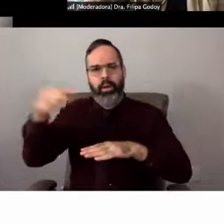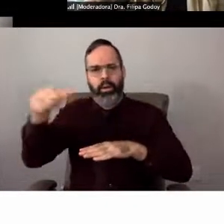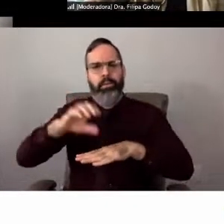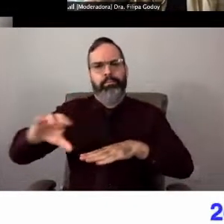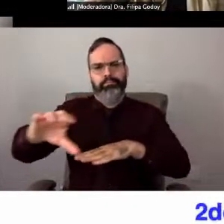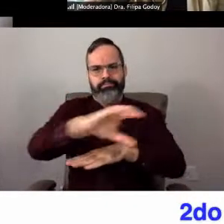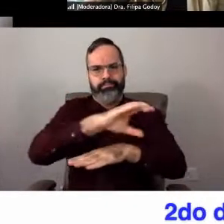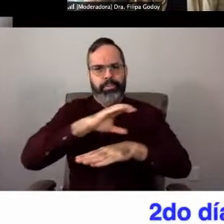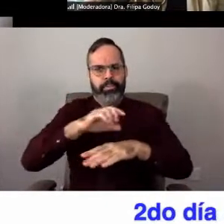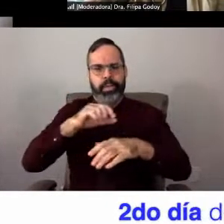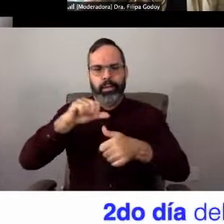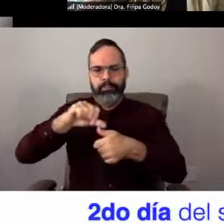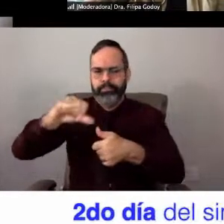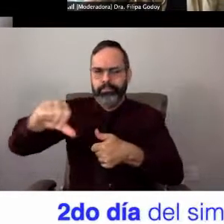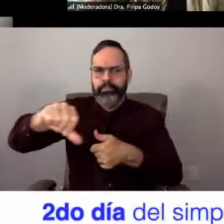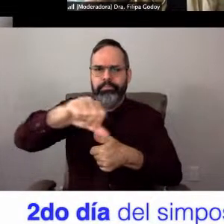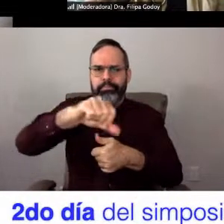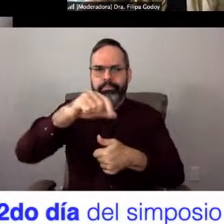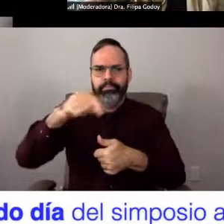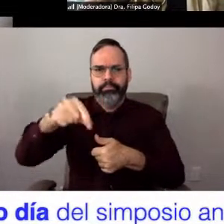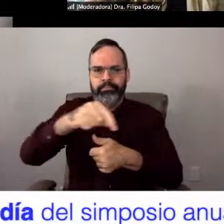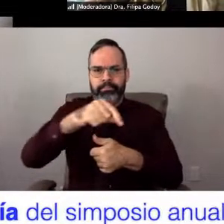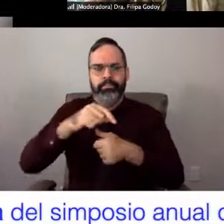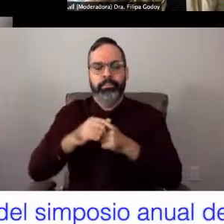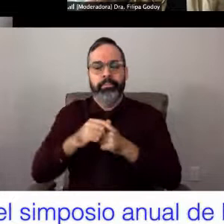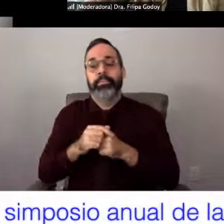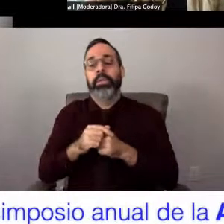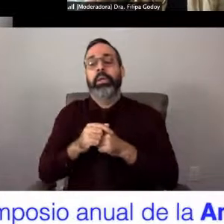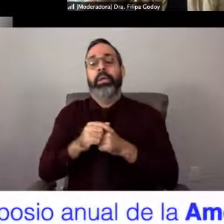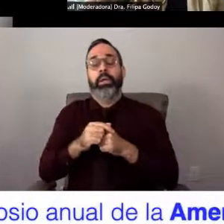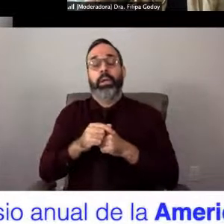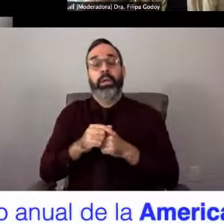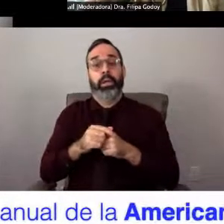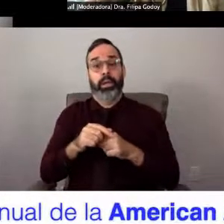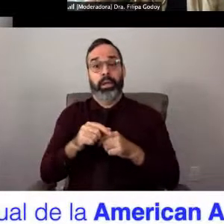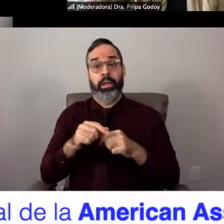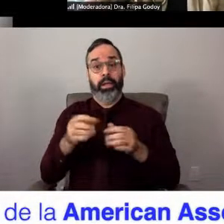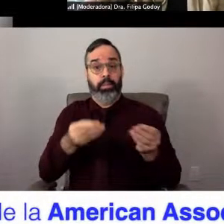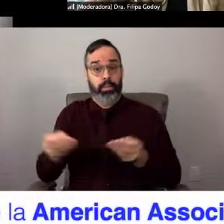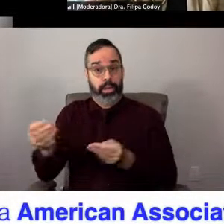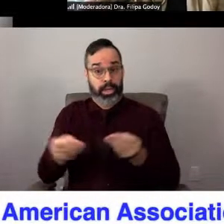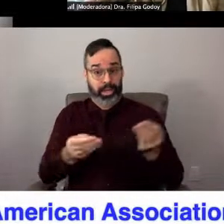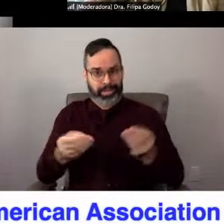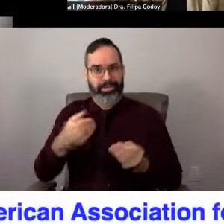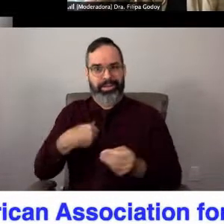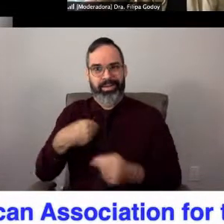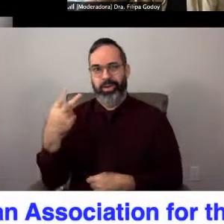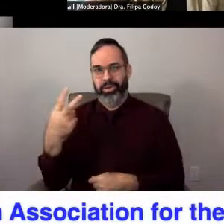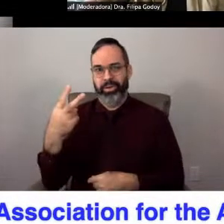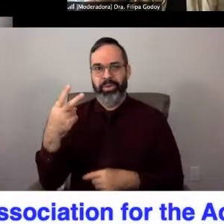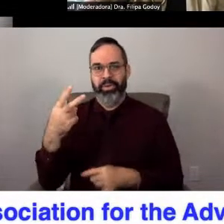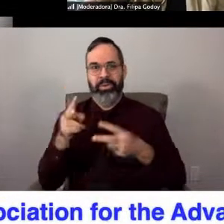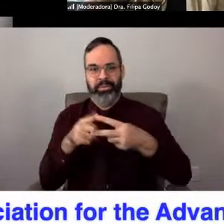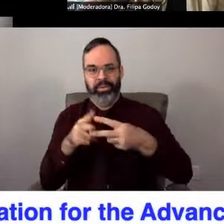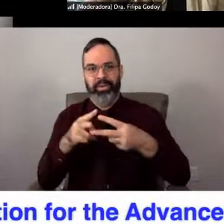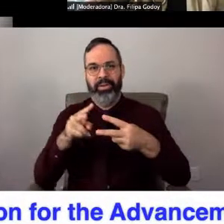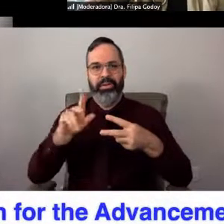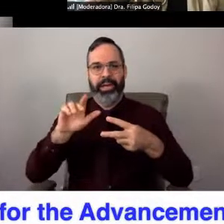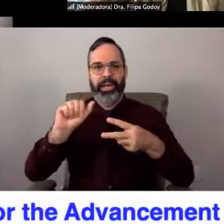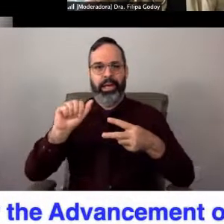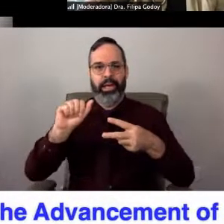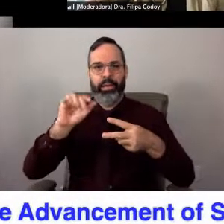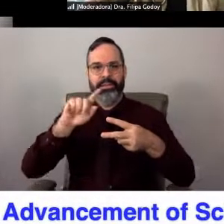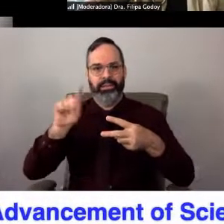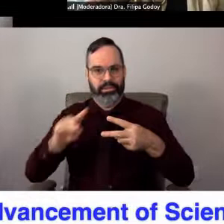And moderating today's session, we have two colleagues and friends, Dr. Abel Baerga Ortiz and Dr. Carlos